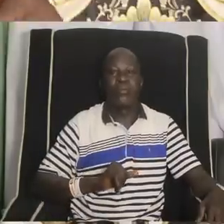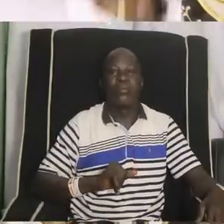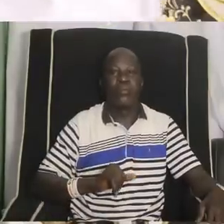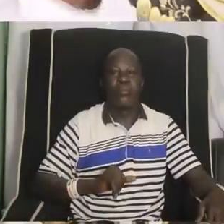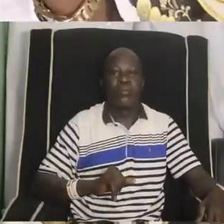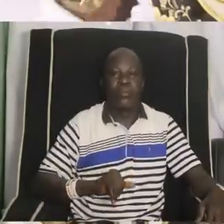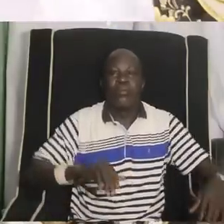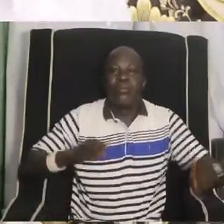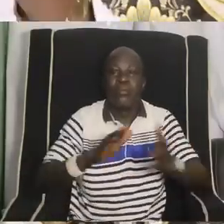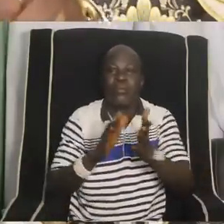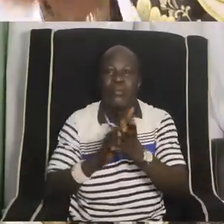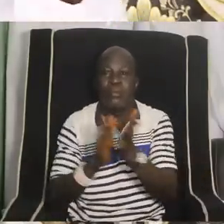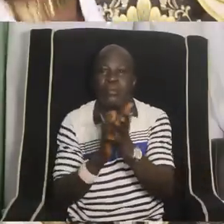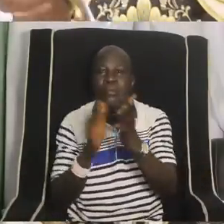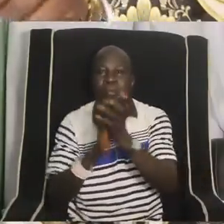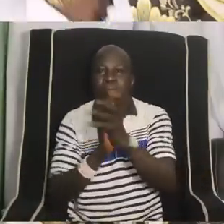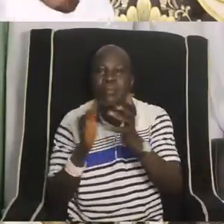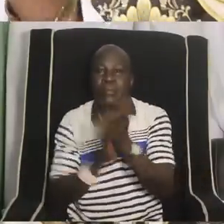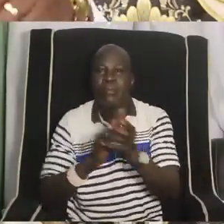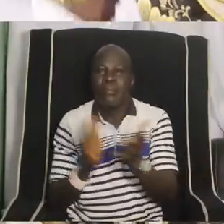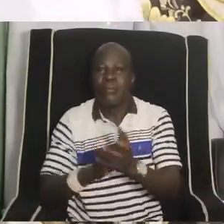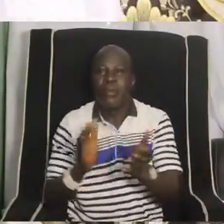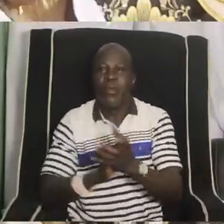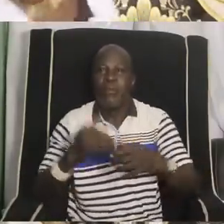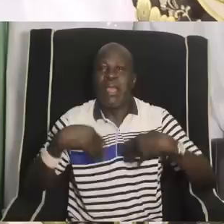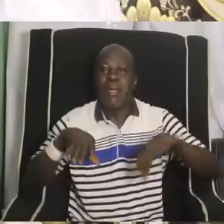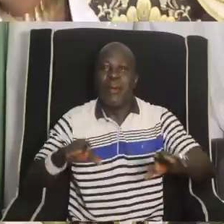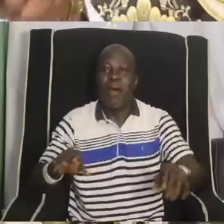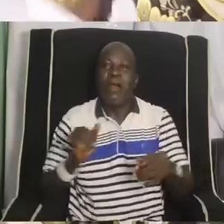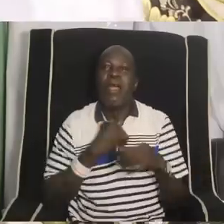mo fe bo o emi mi ma gbe mi ni jabo e bo o